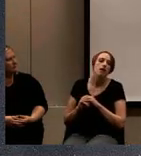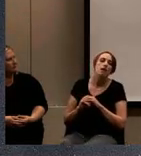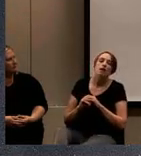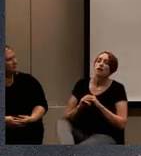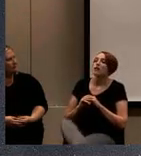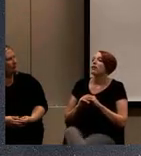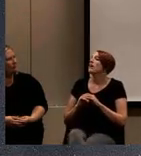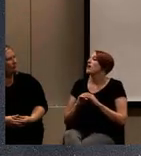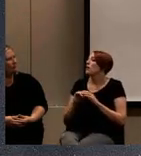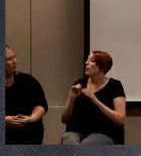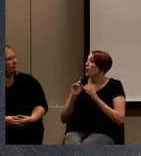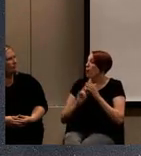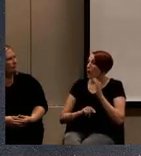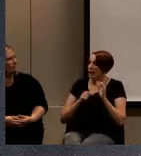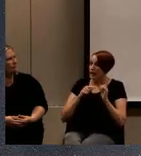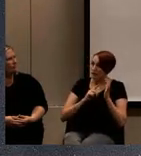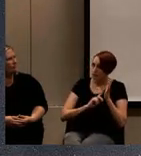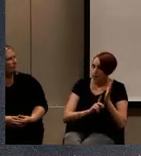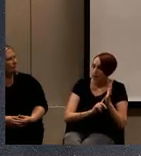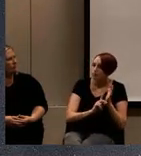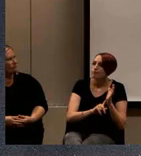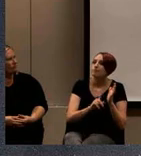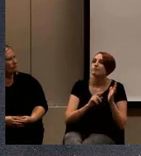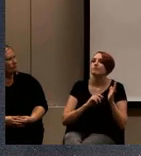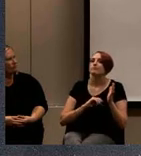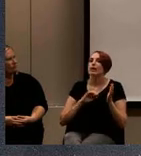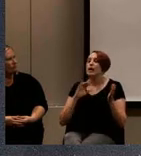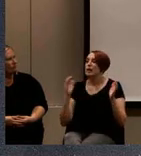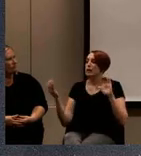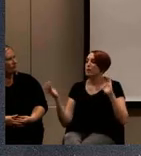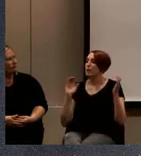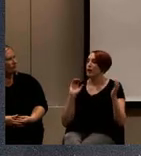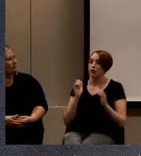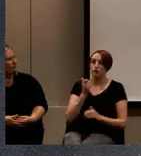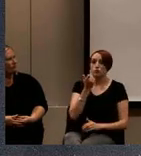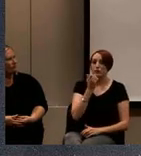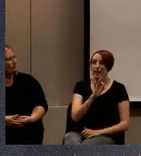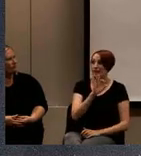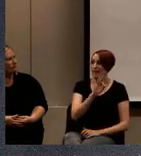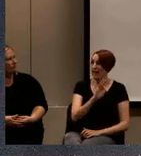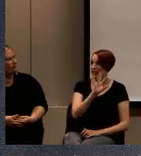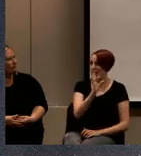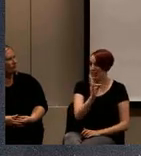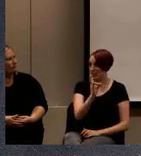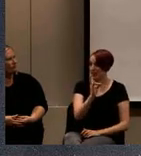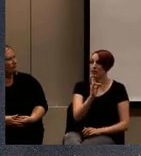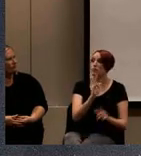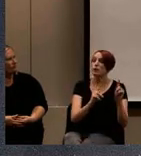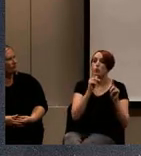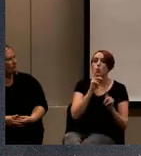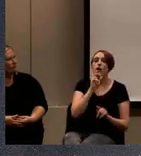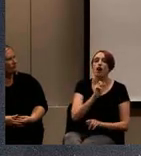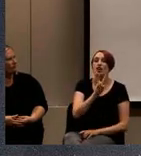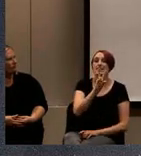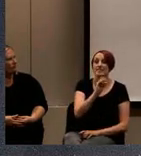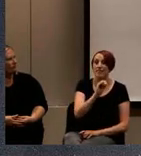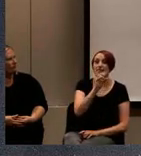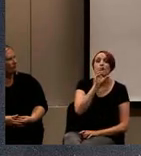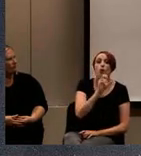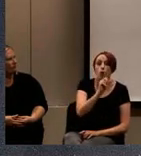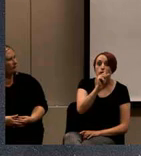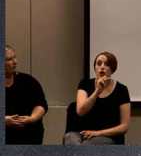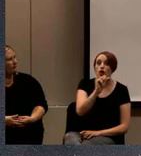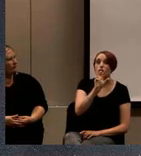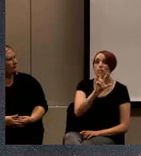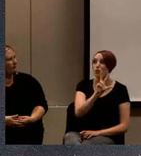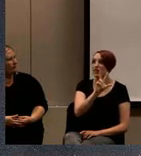But what it specifically looked at was comparing to 1997, drivers 70 and older were 3.5 times